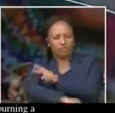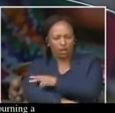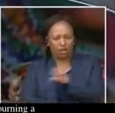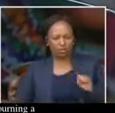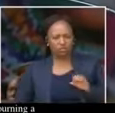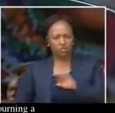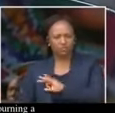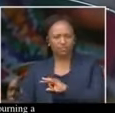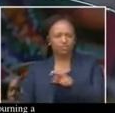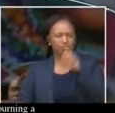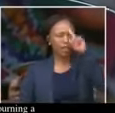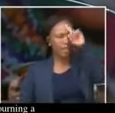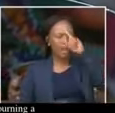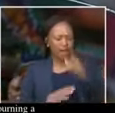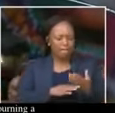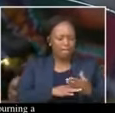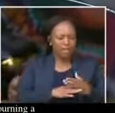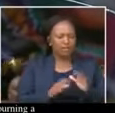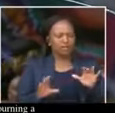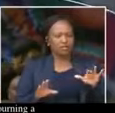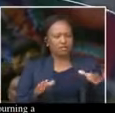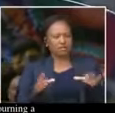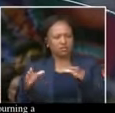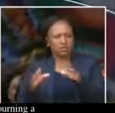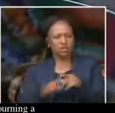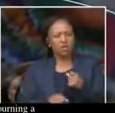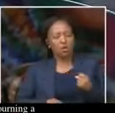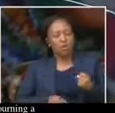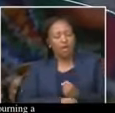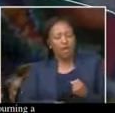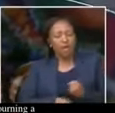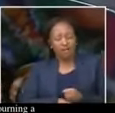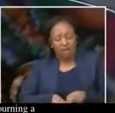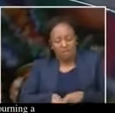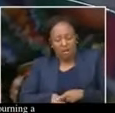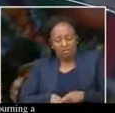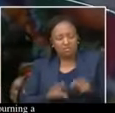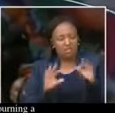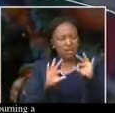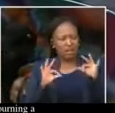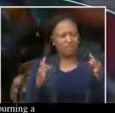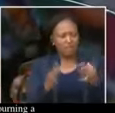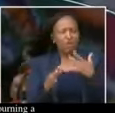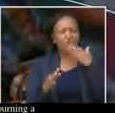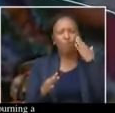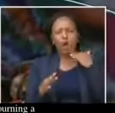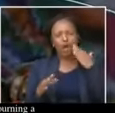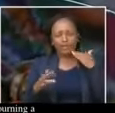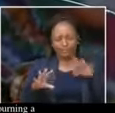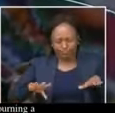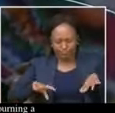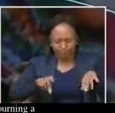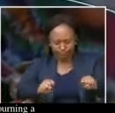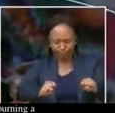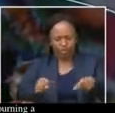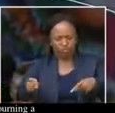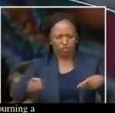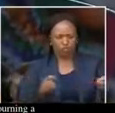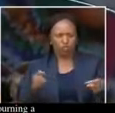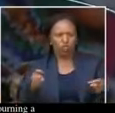the black middle class working in the racist firms of white monopoly capital, and all